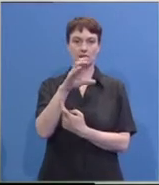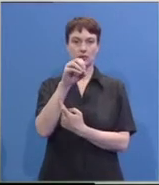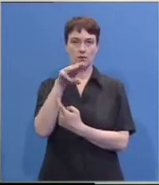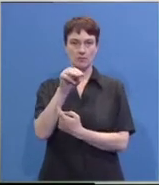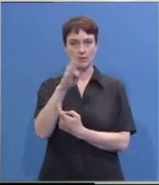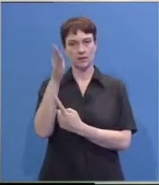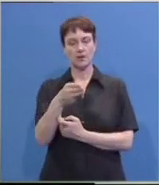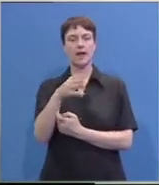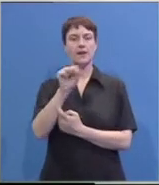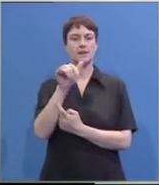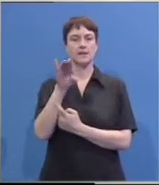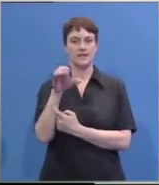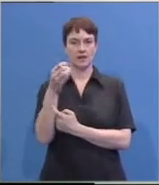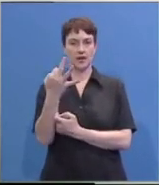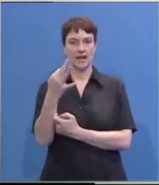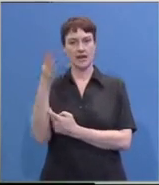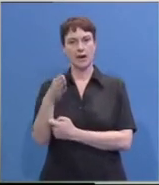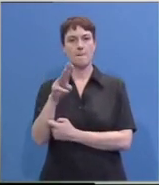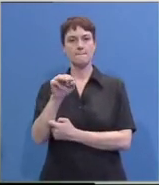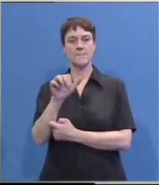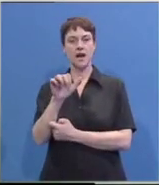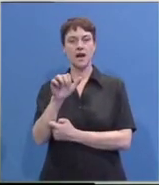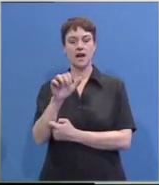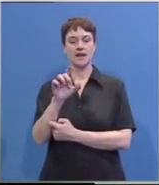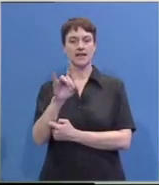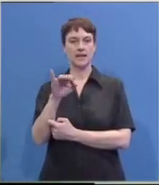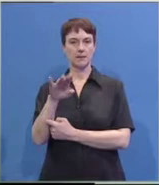twitter.com/SABC3 Madiba. On Facebook, it's